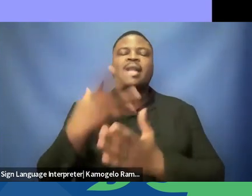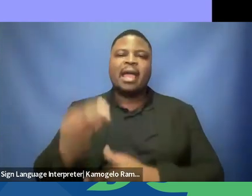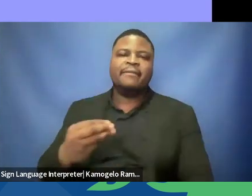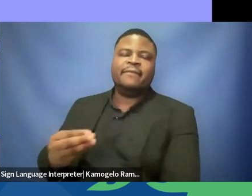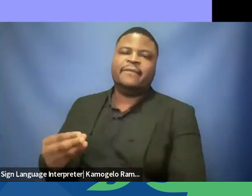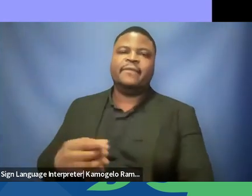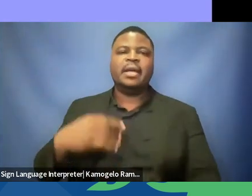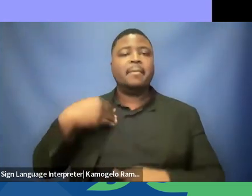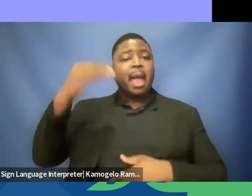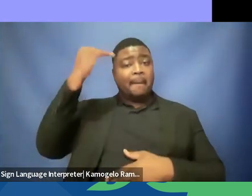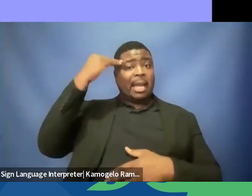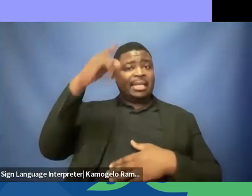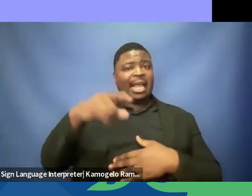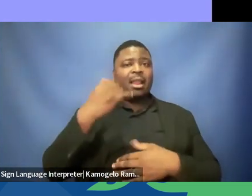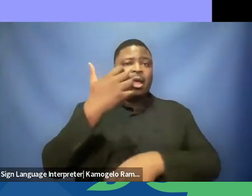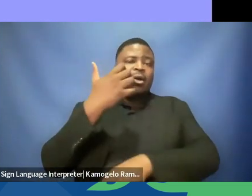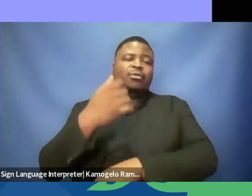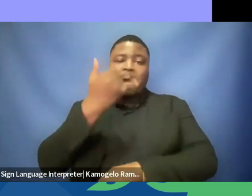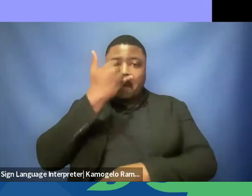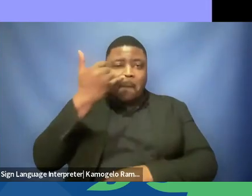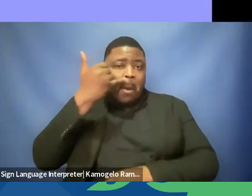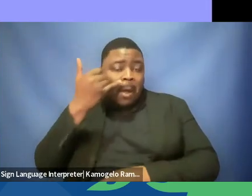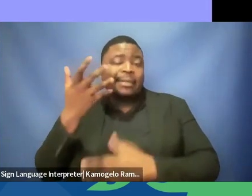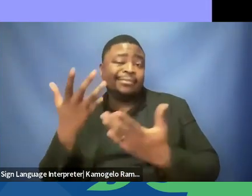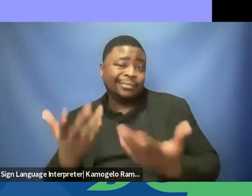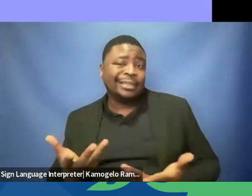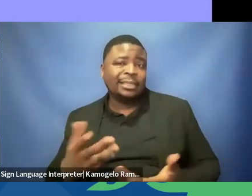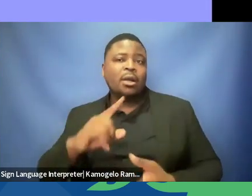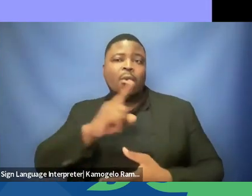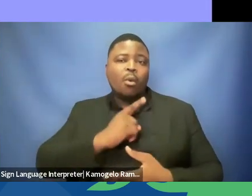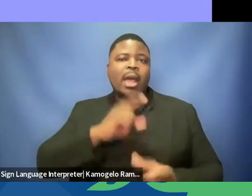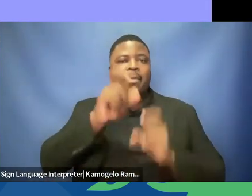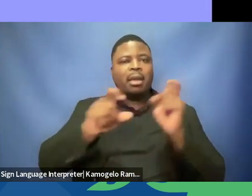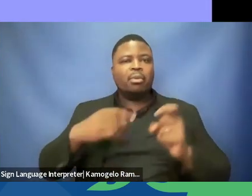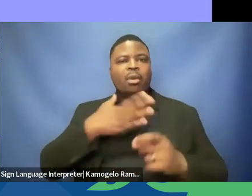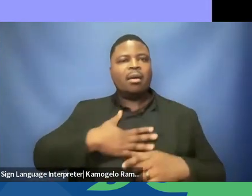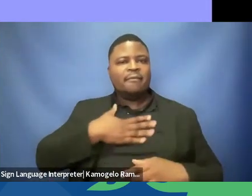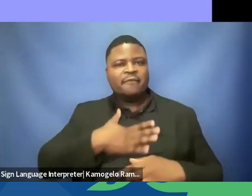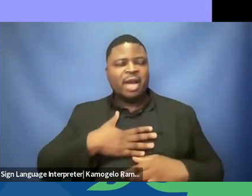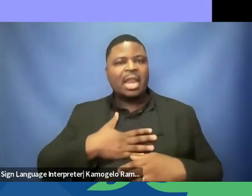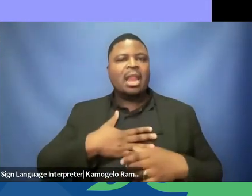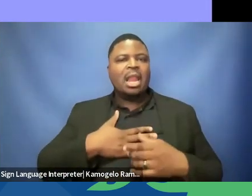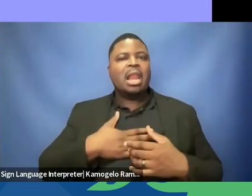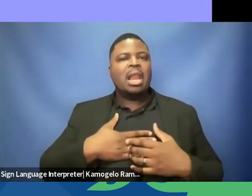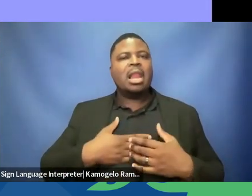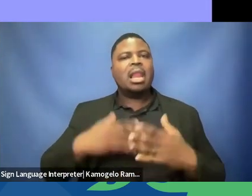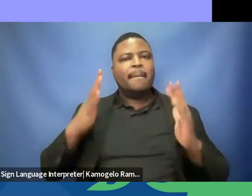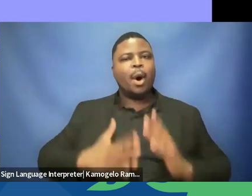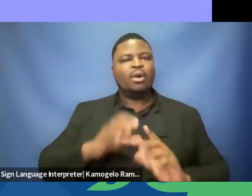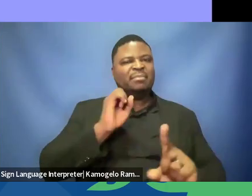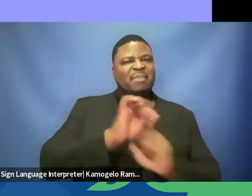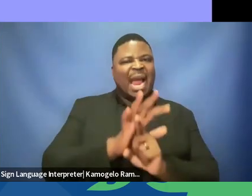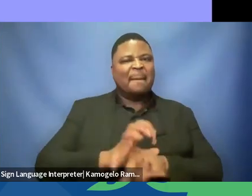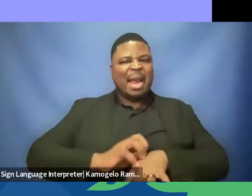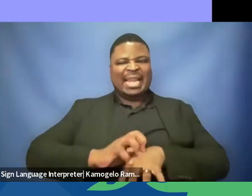drugs for those that are already experiencing psychosis. So as I said earlier, we also developed an